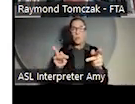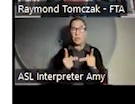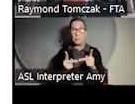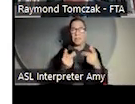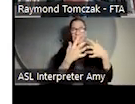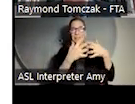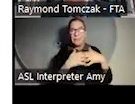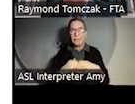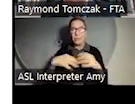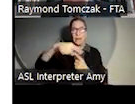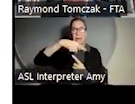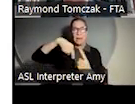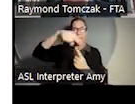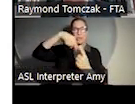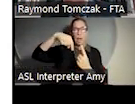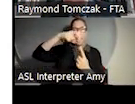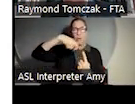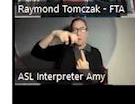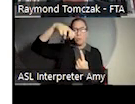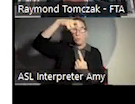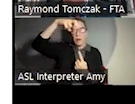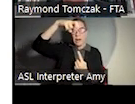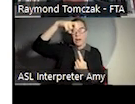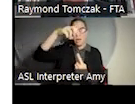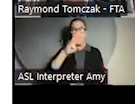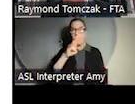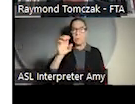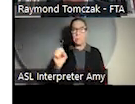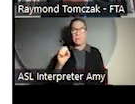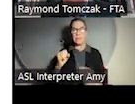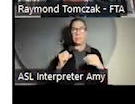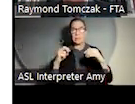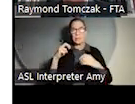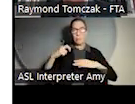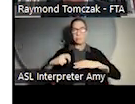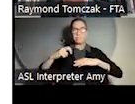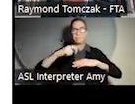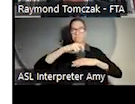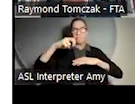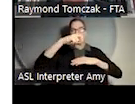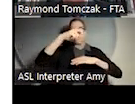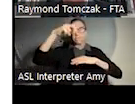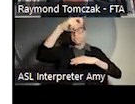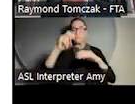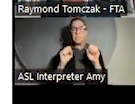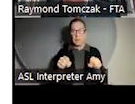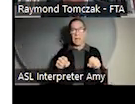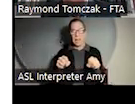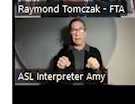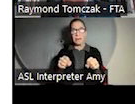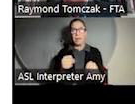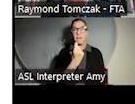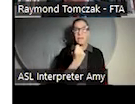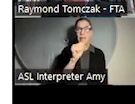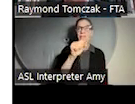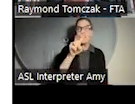spiral ramp within its own footprint to move buses from level to level, just as the Michael J. Quill bus facility on 11th Avenue does,